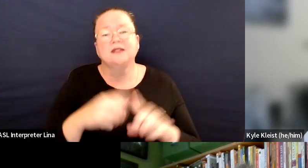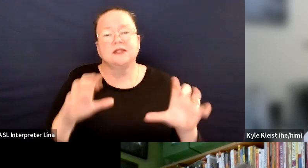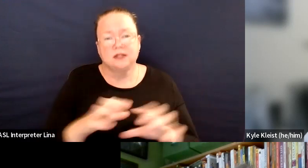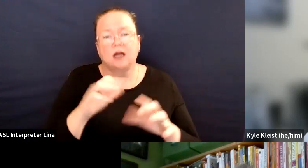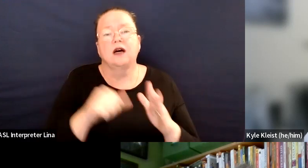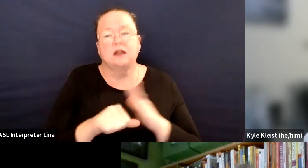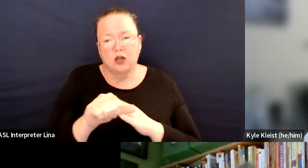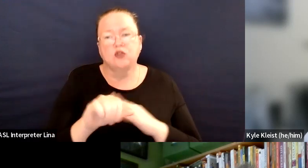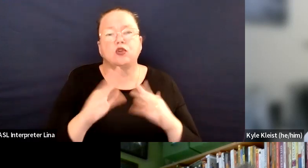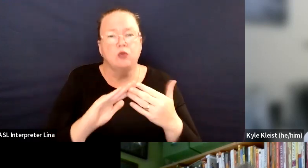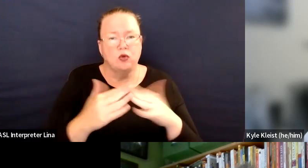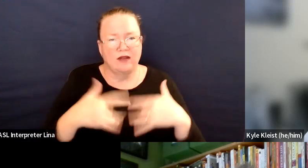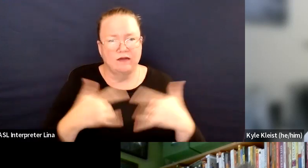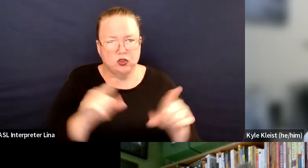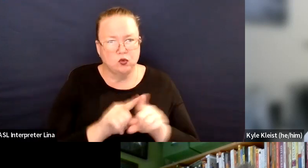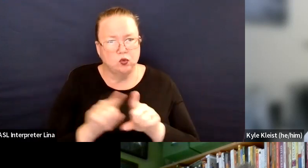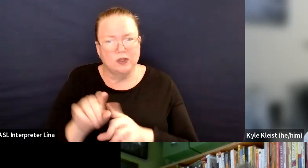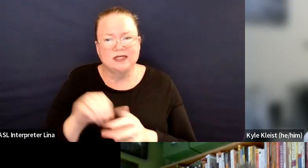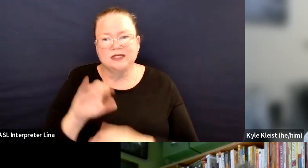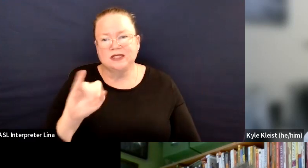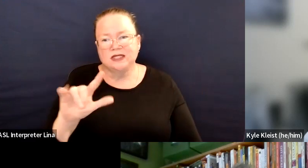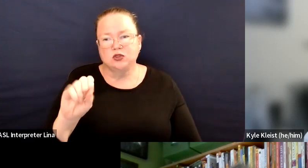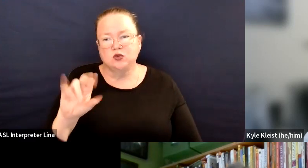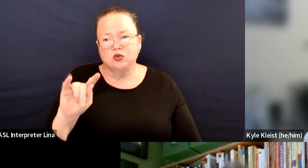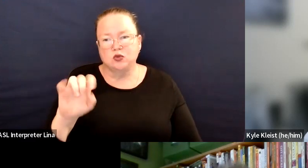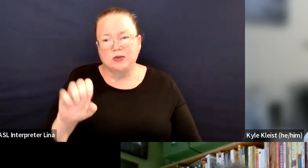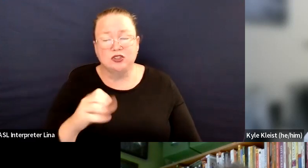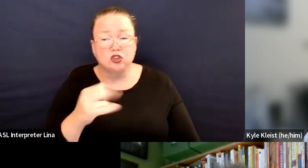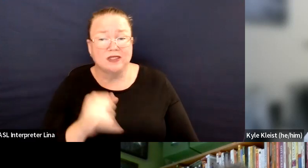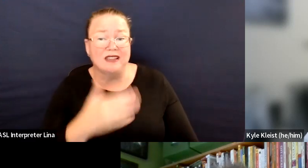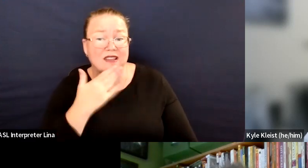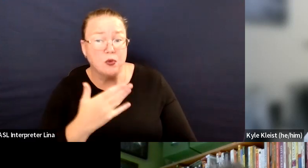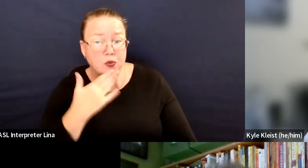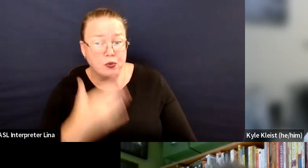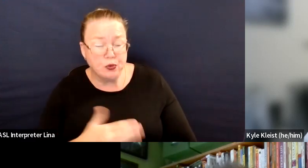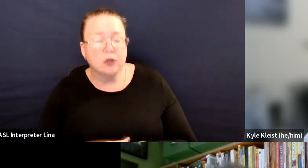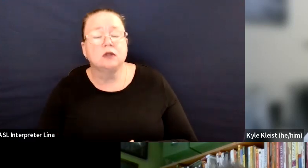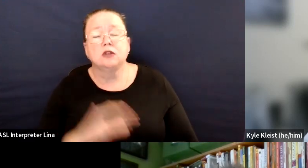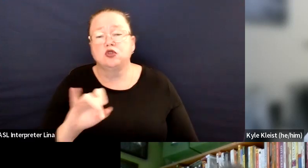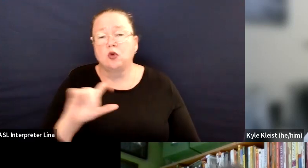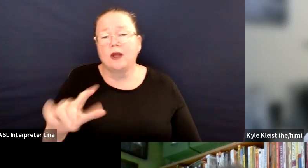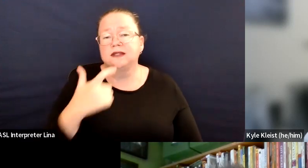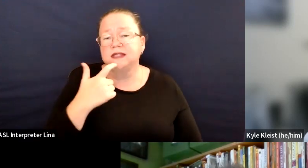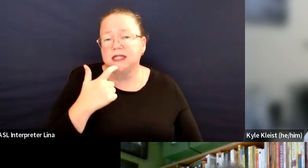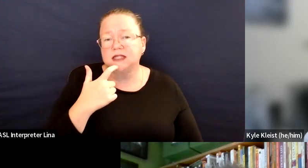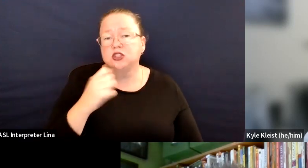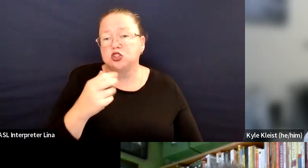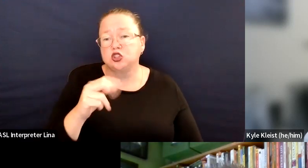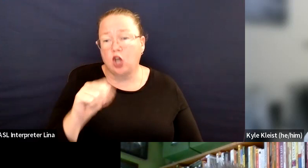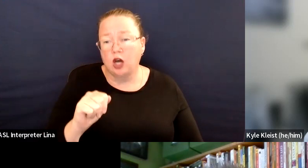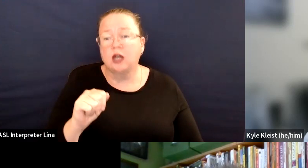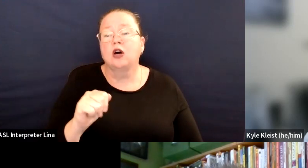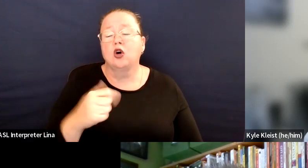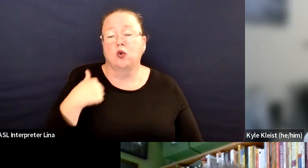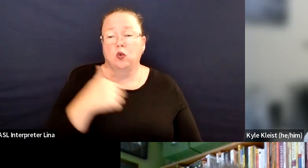the community events as well. That's in CIL suites. Shauna says, thank you. Joel says, Shauna,